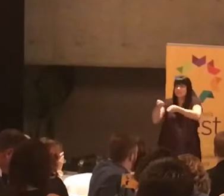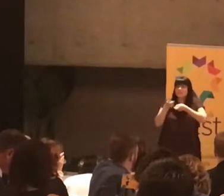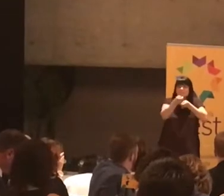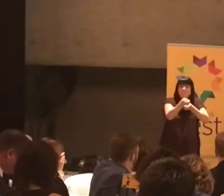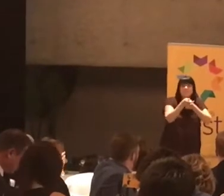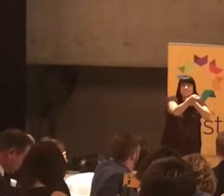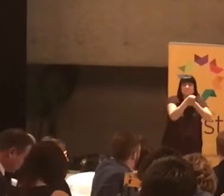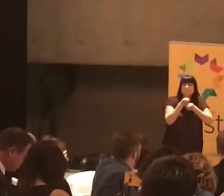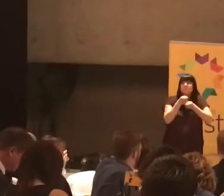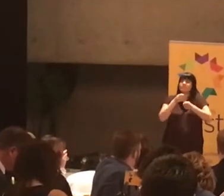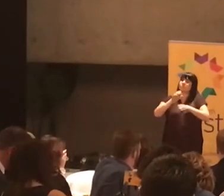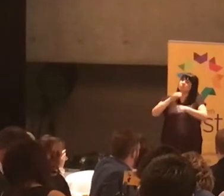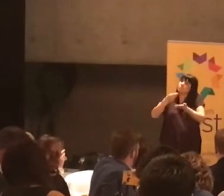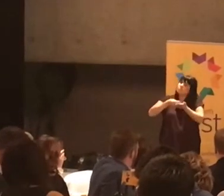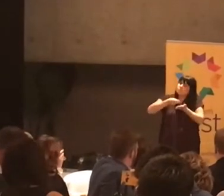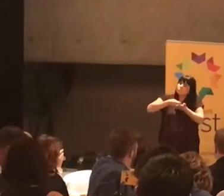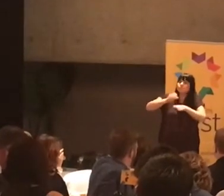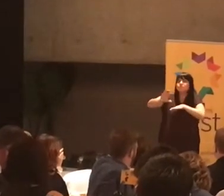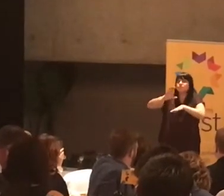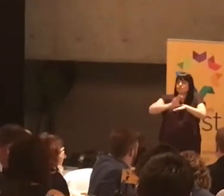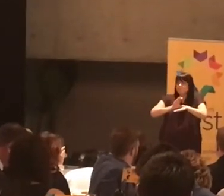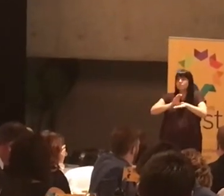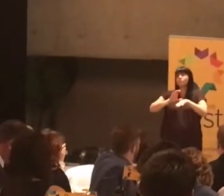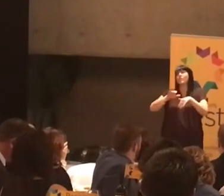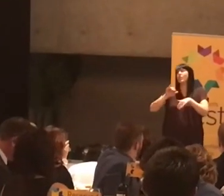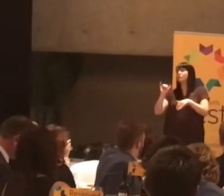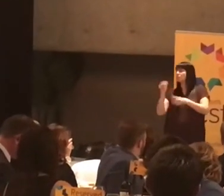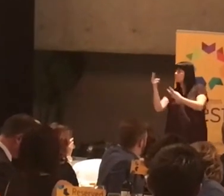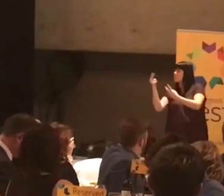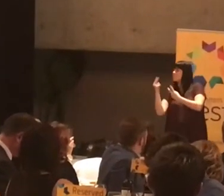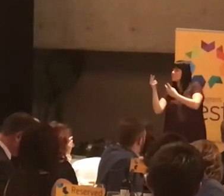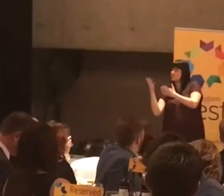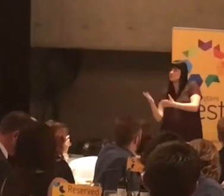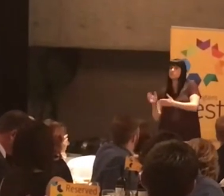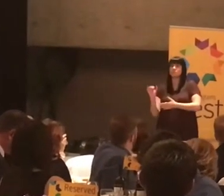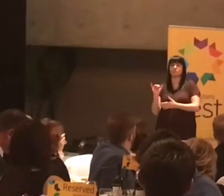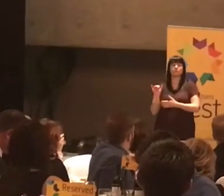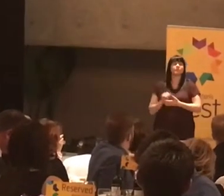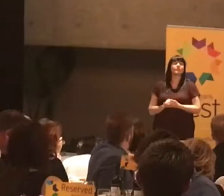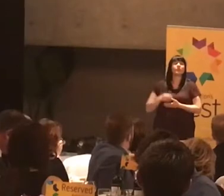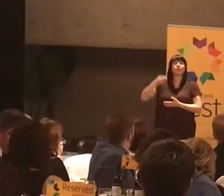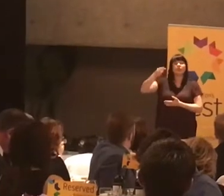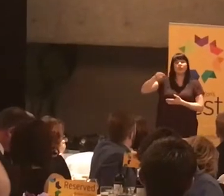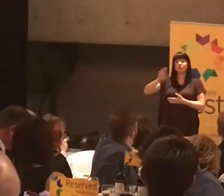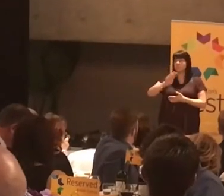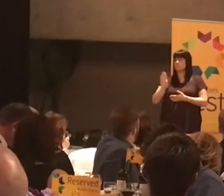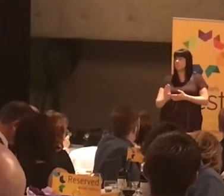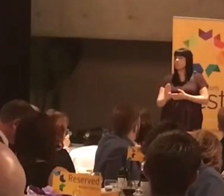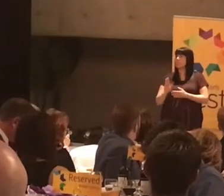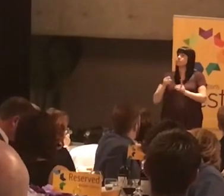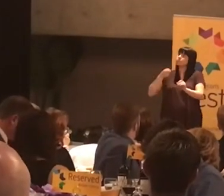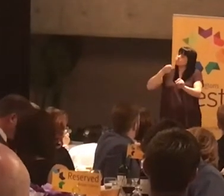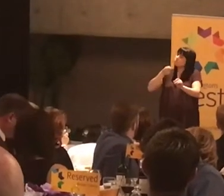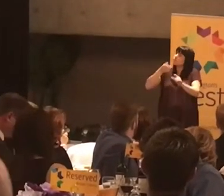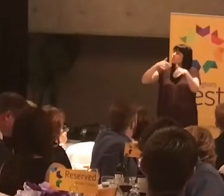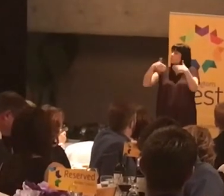and instill civic pride. Heritage Burlington has a mandate to educate,